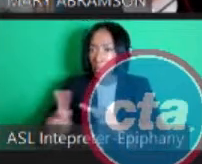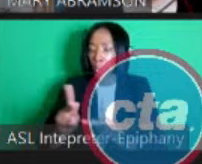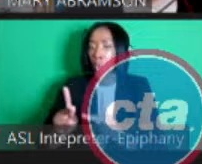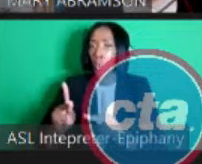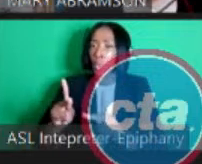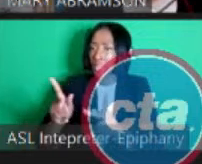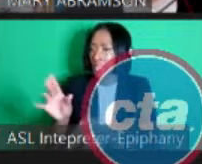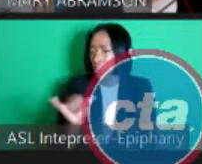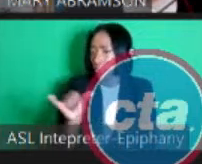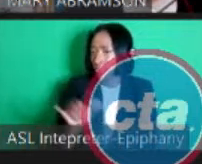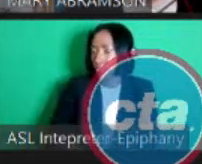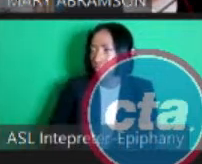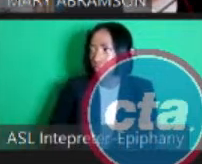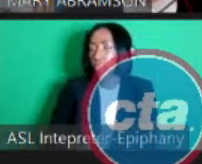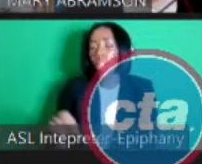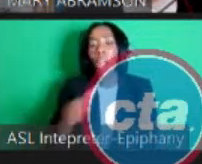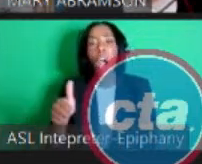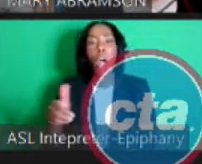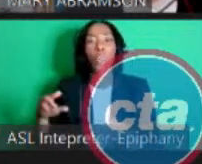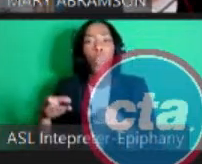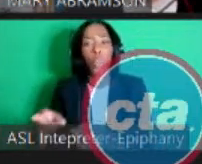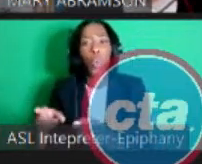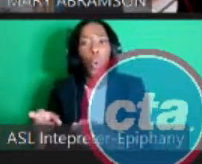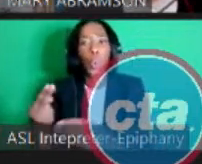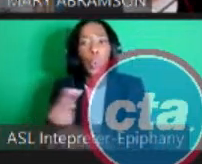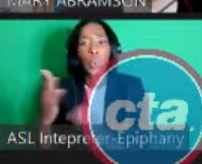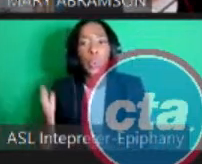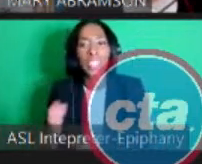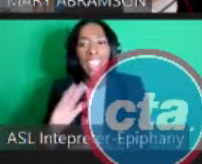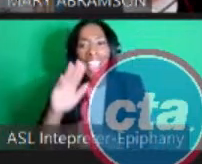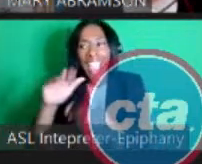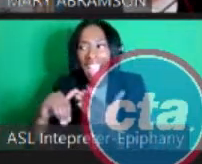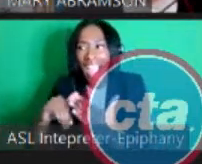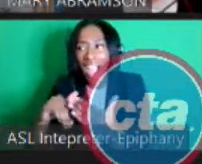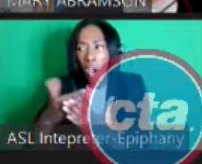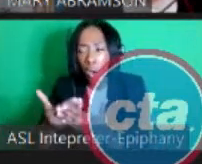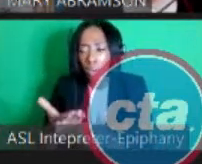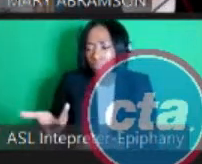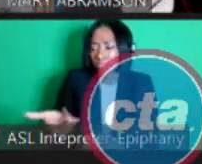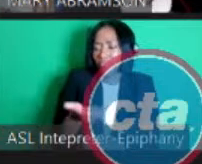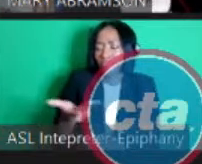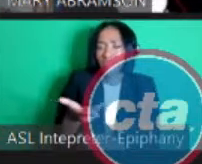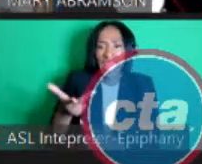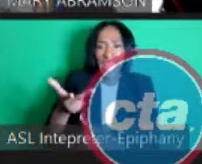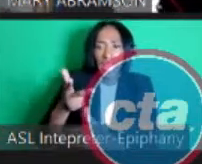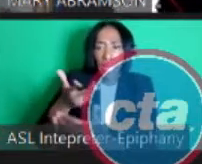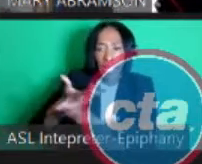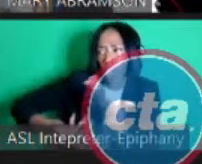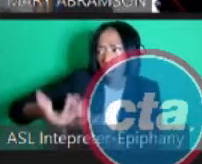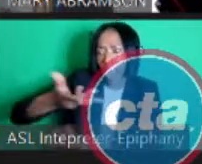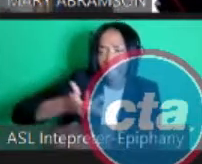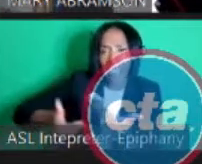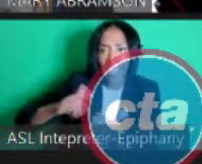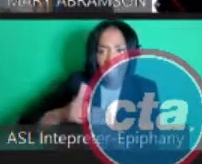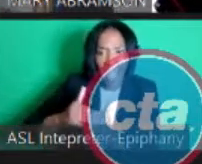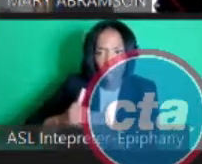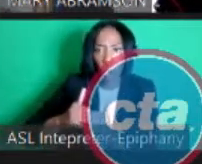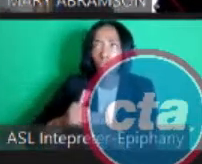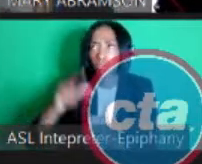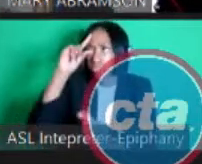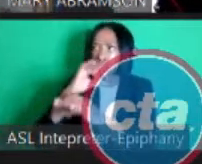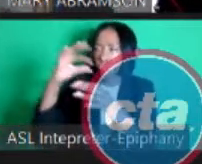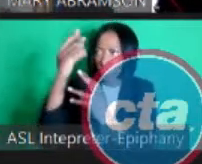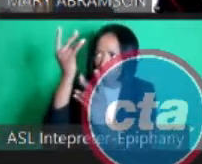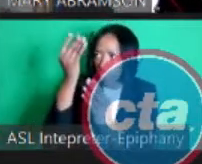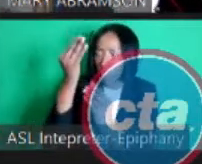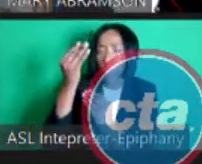and other road users, and how do you think about how all those road users interact? And so, really the Better Streets for Bus